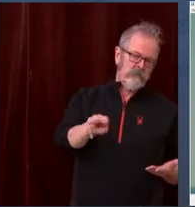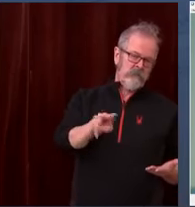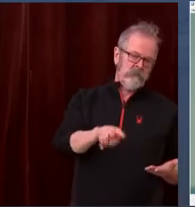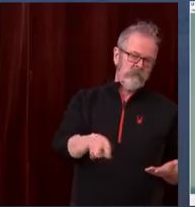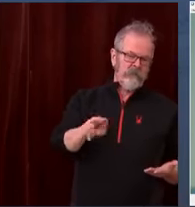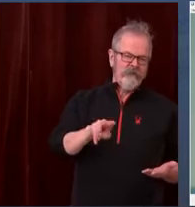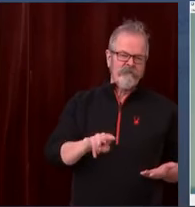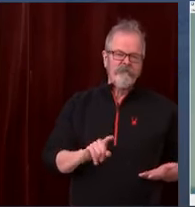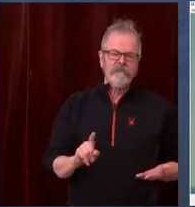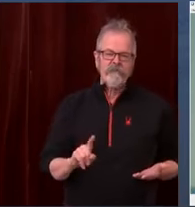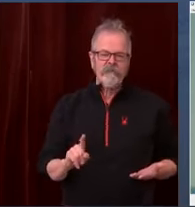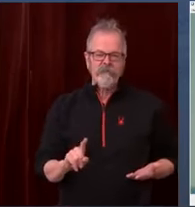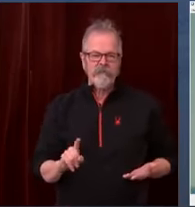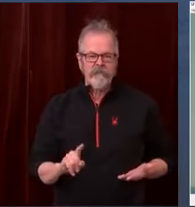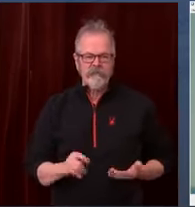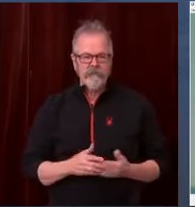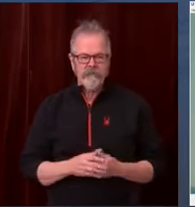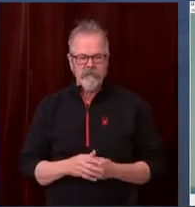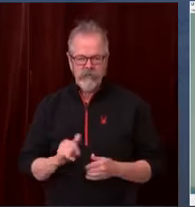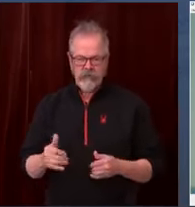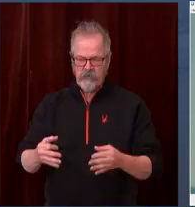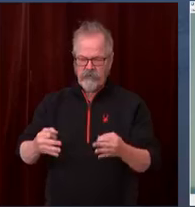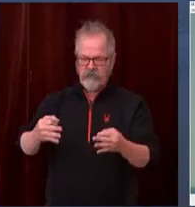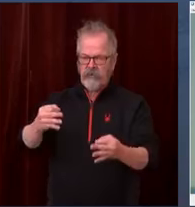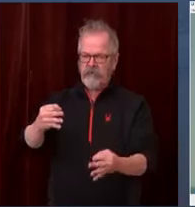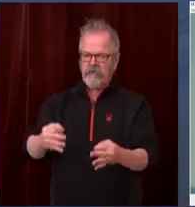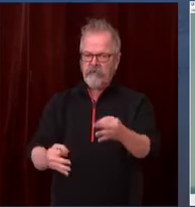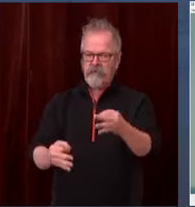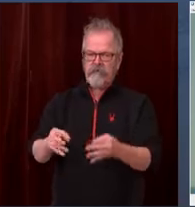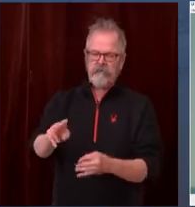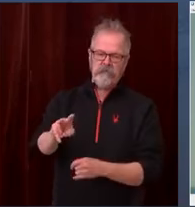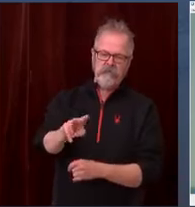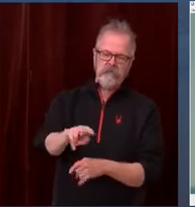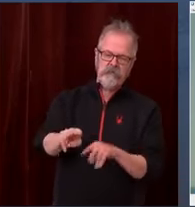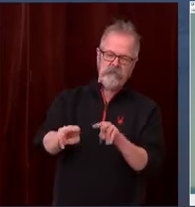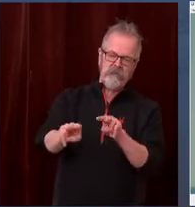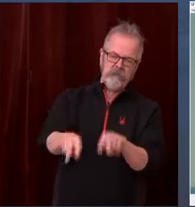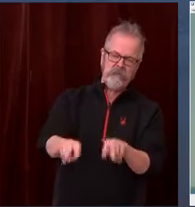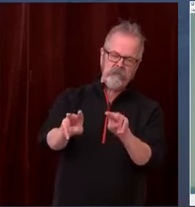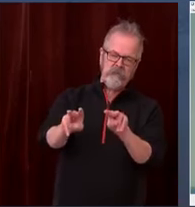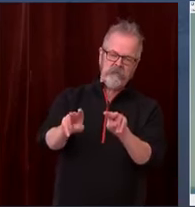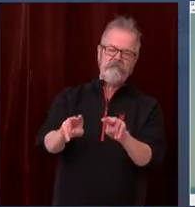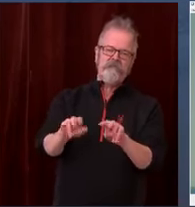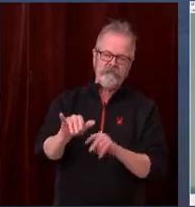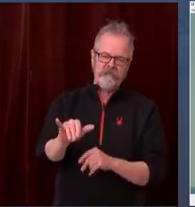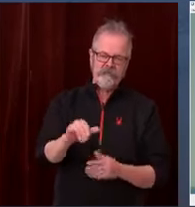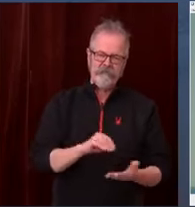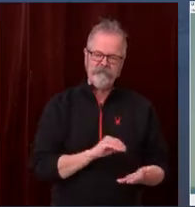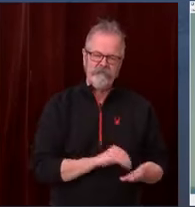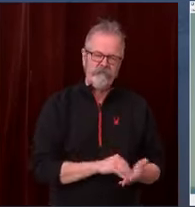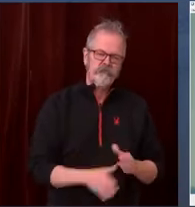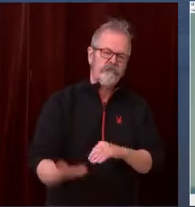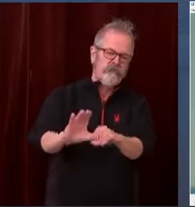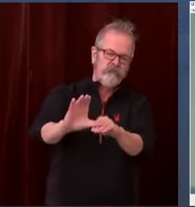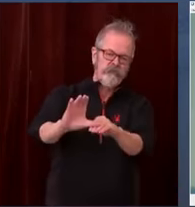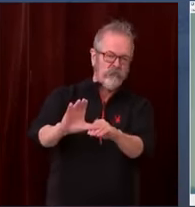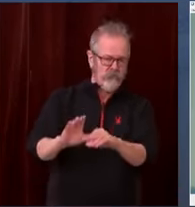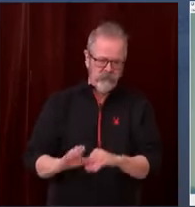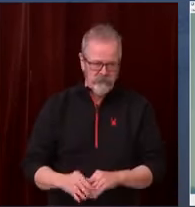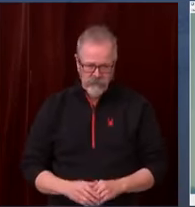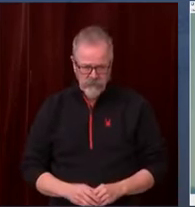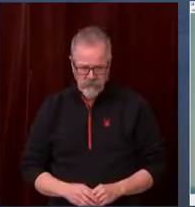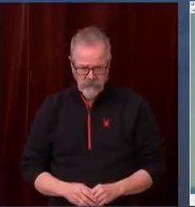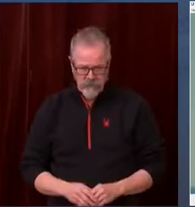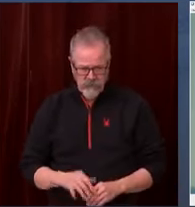to what you pay in monthly premiums. It makes absolutely no sense. It's unjust,